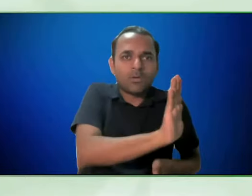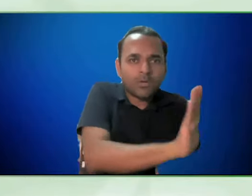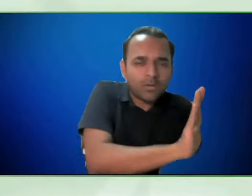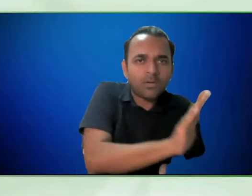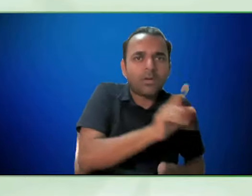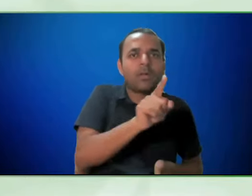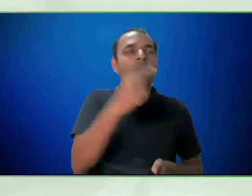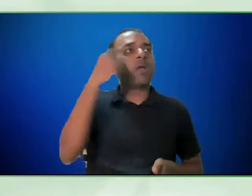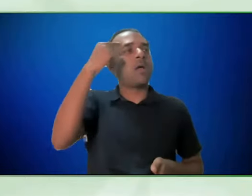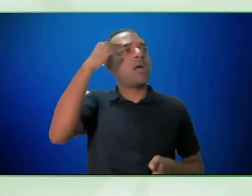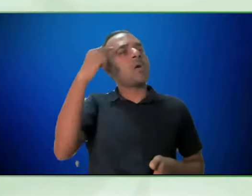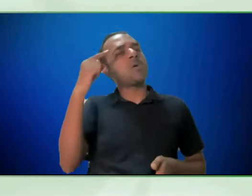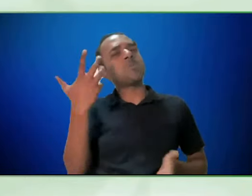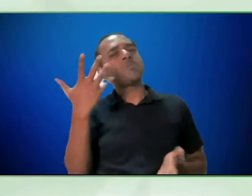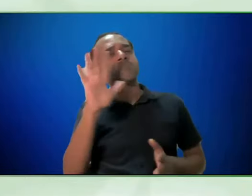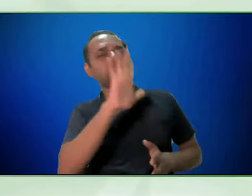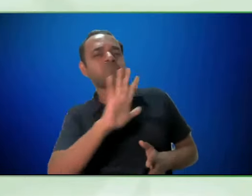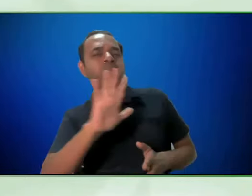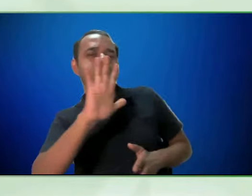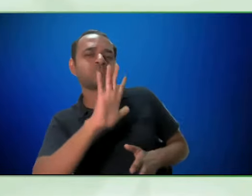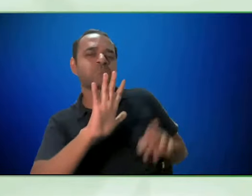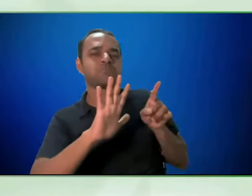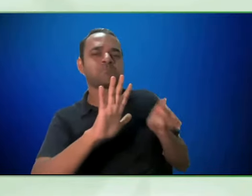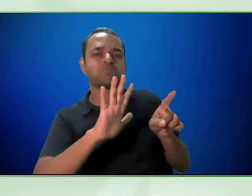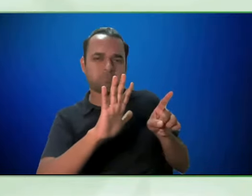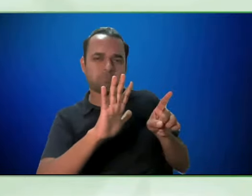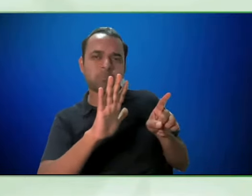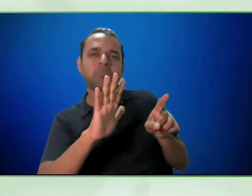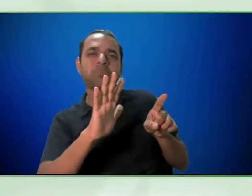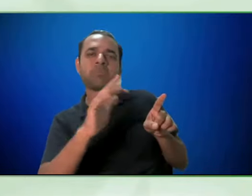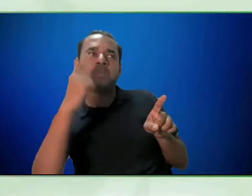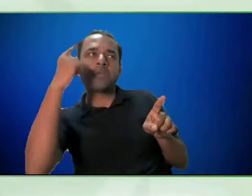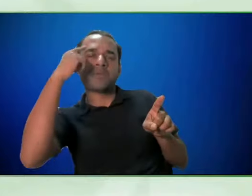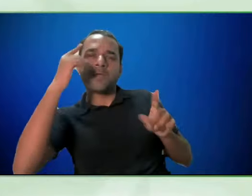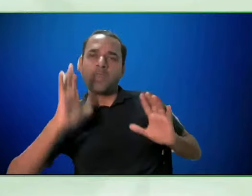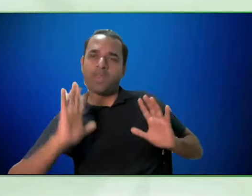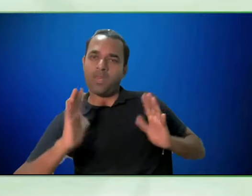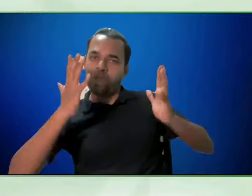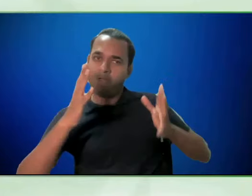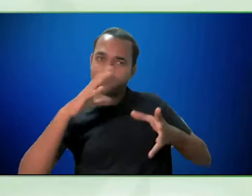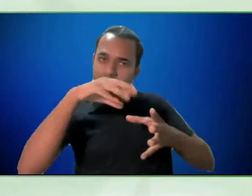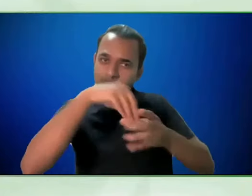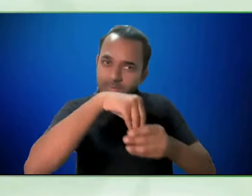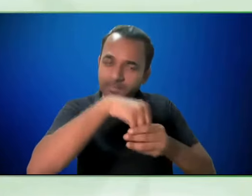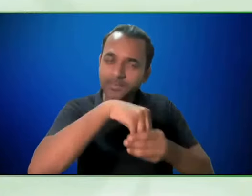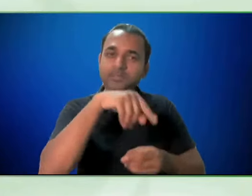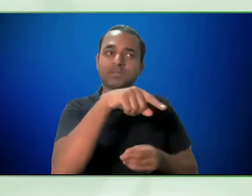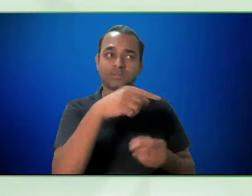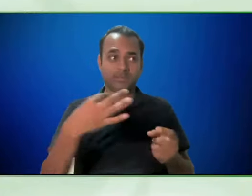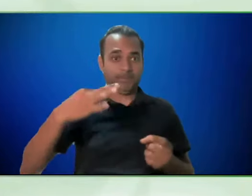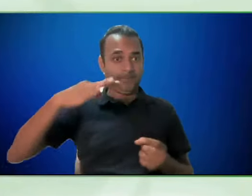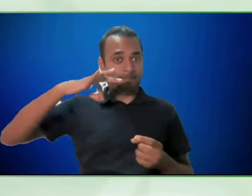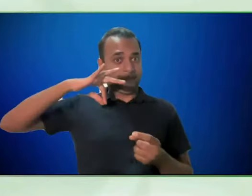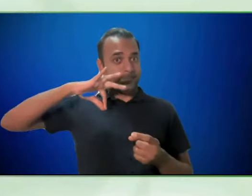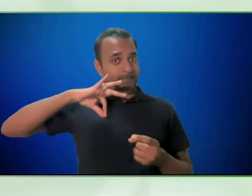to get education, for instance, then we'll find that this is not very